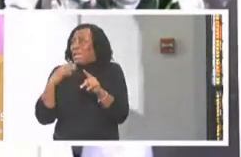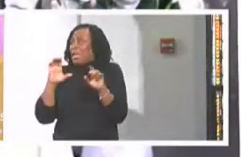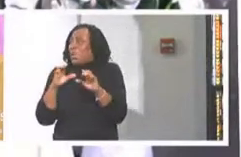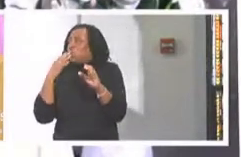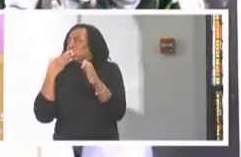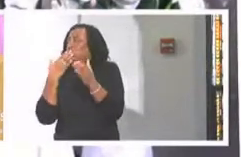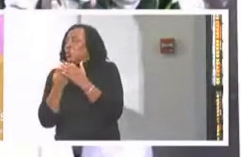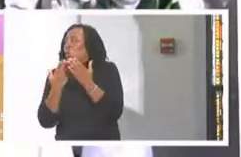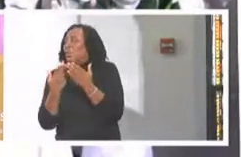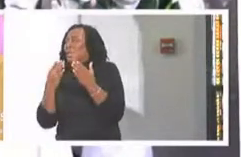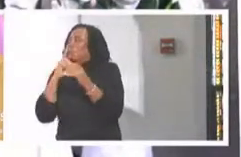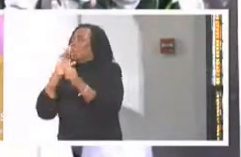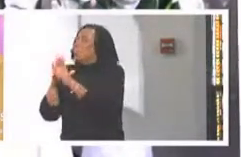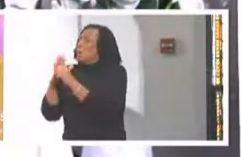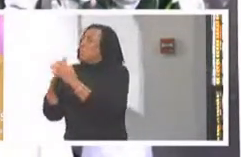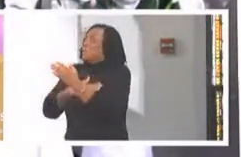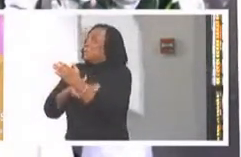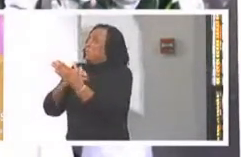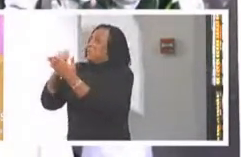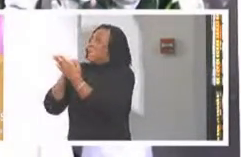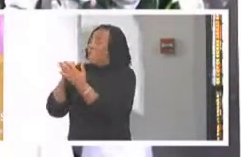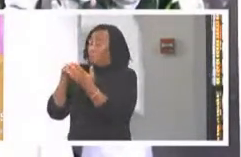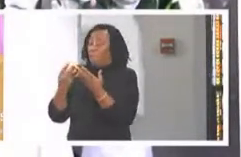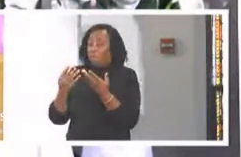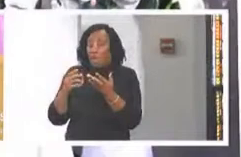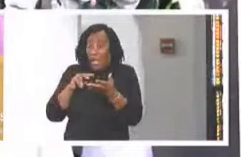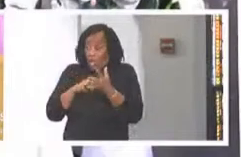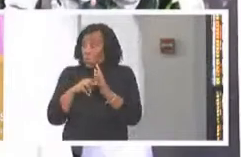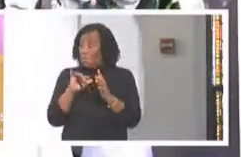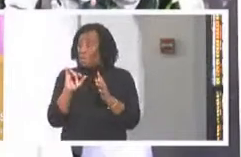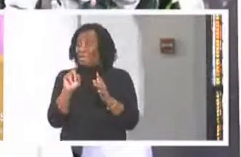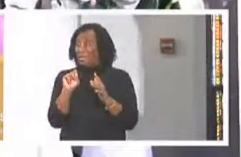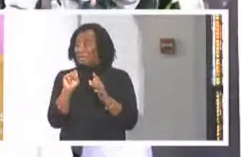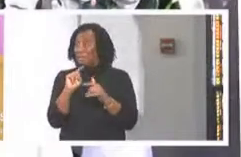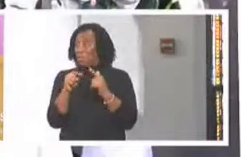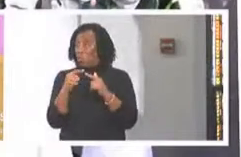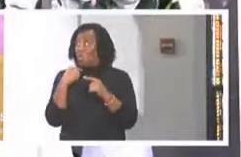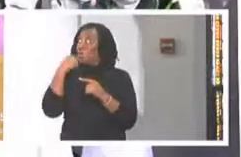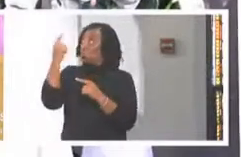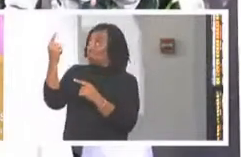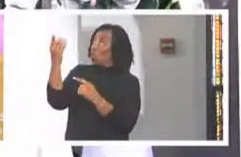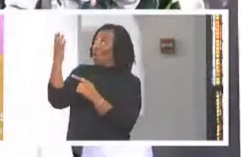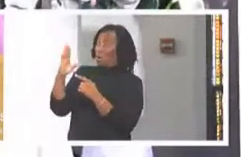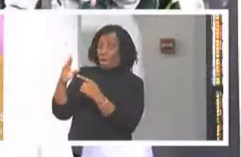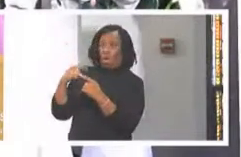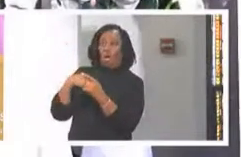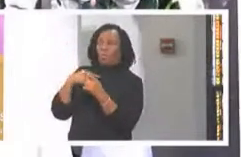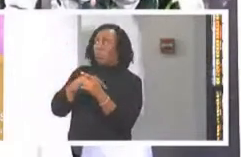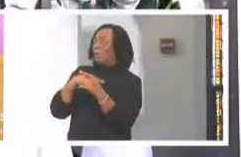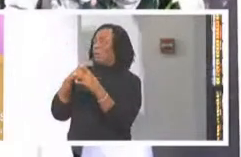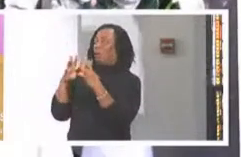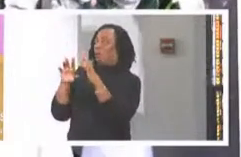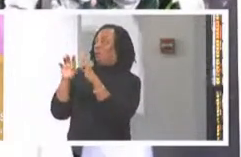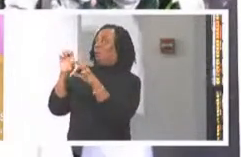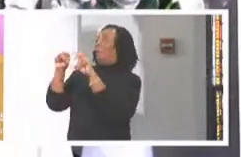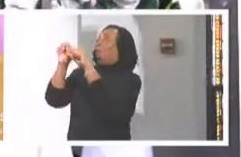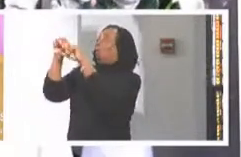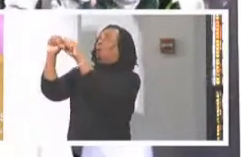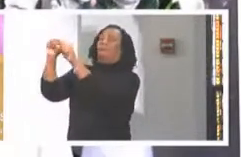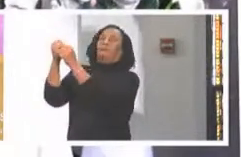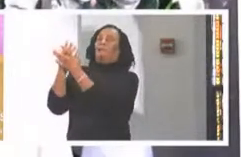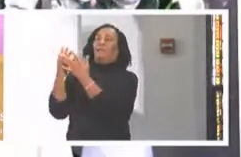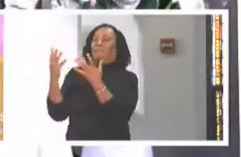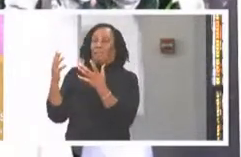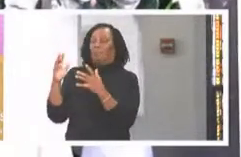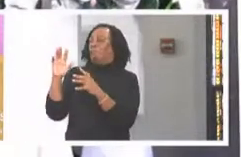And at the time, we really meant it. We meant it. We were grasping at straws,